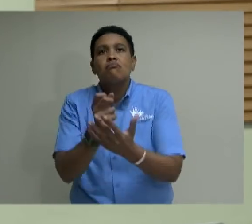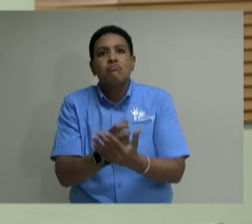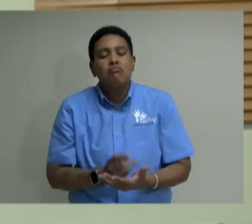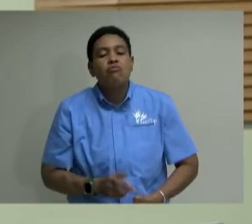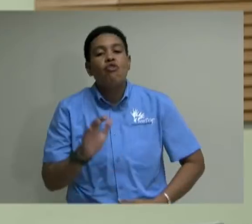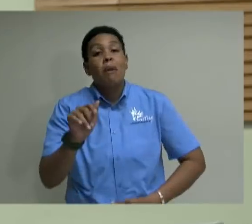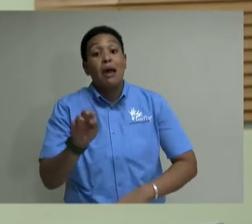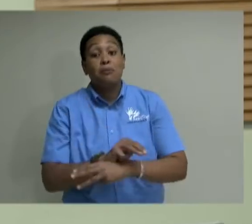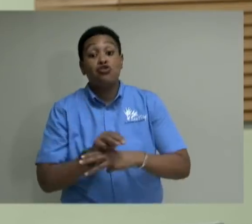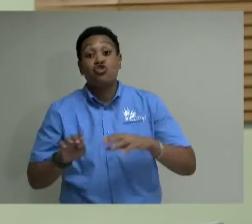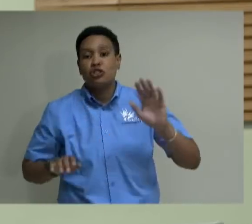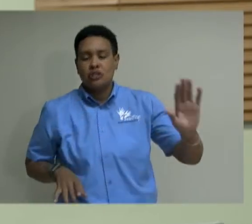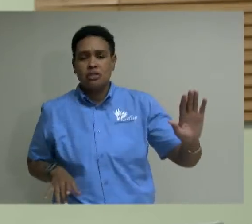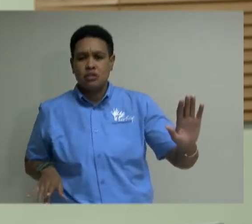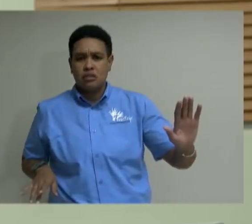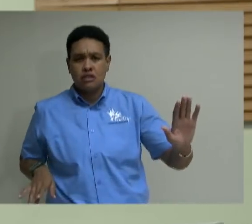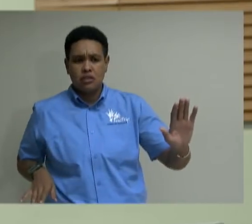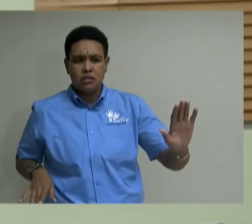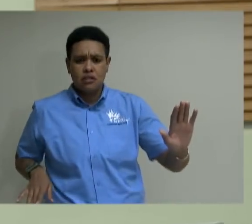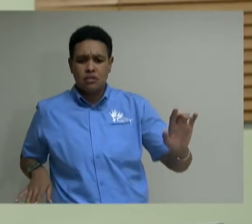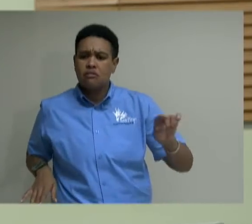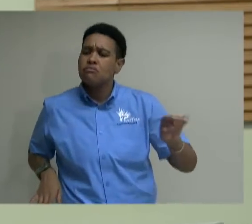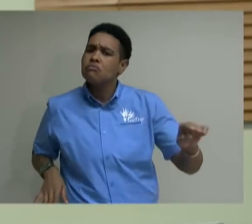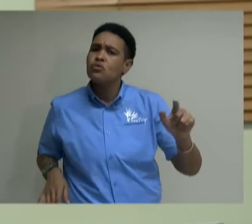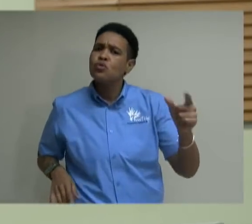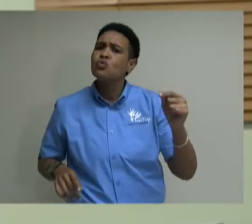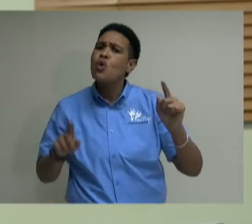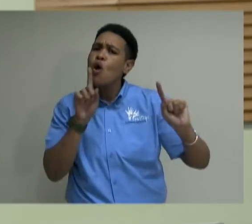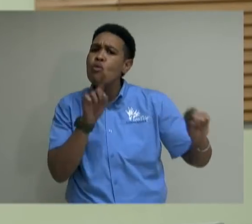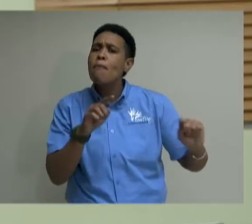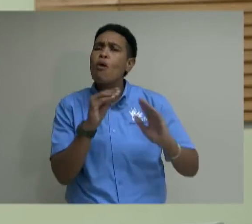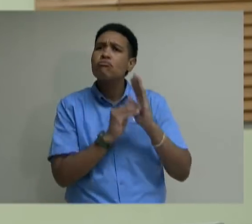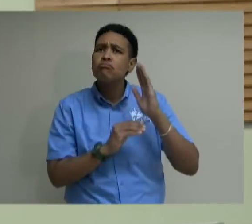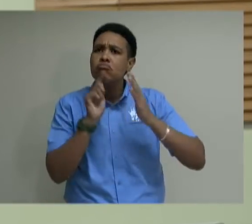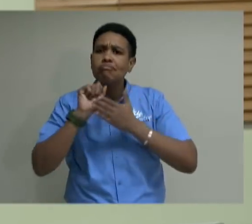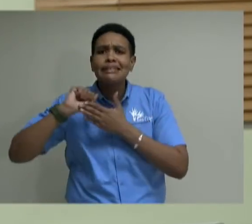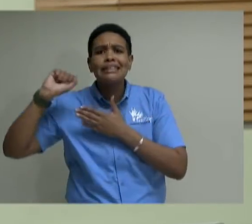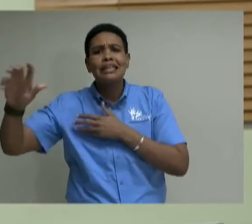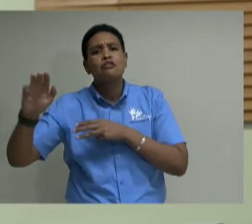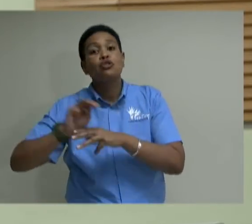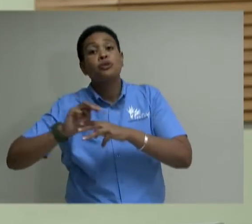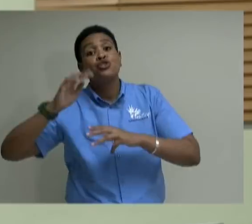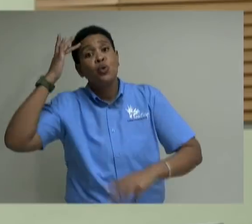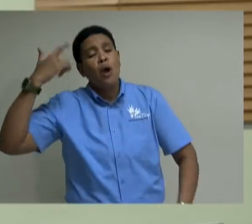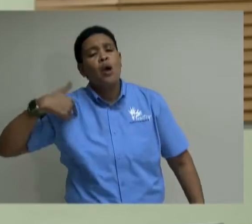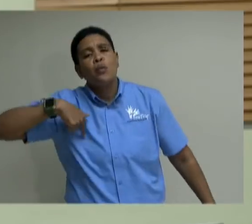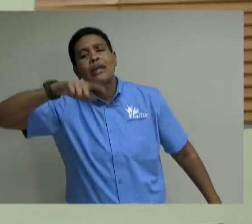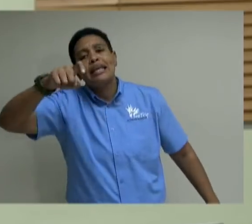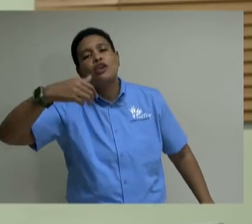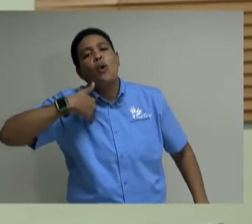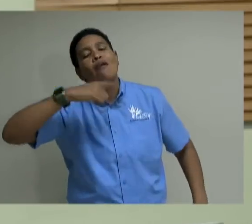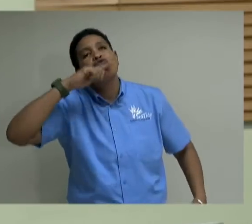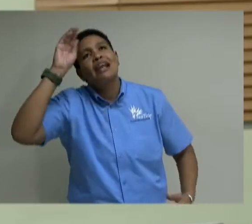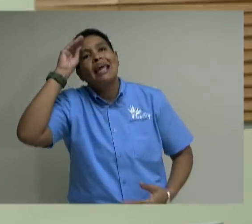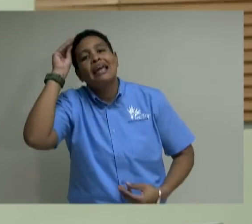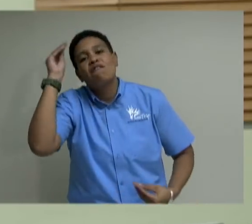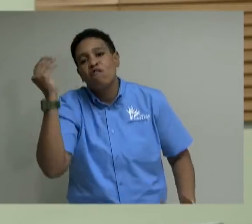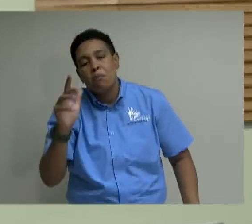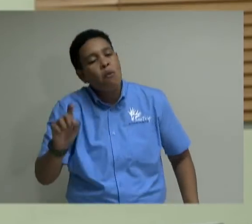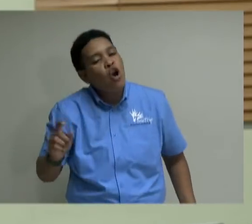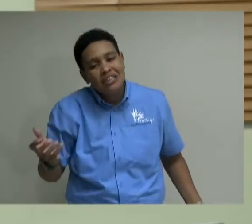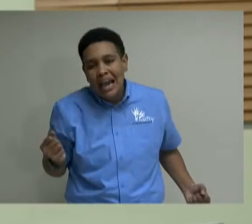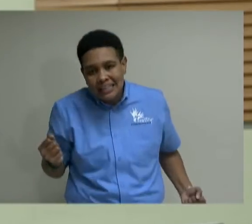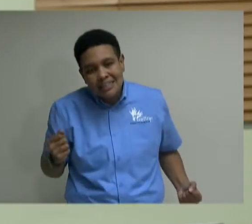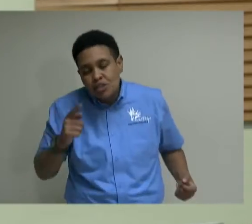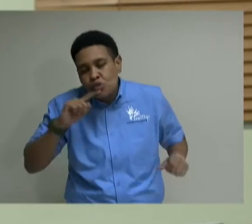the ministry, that they do a report and send it into the ministry, because we need to have the information to